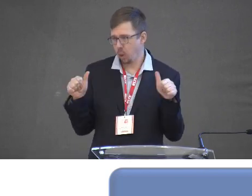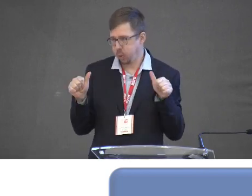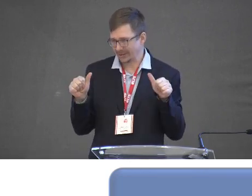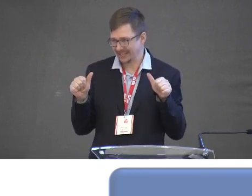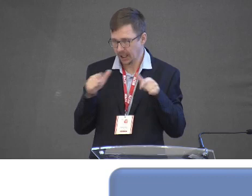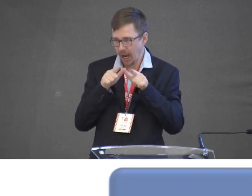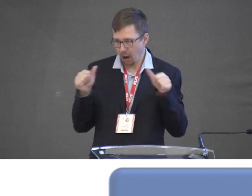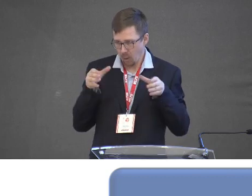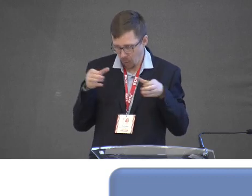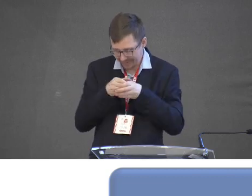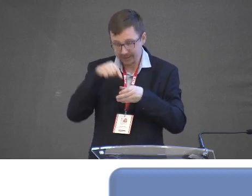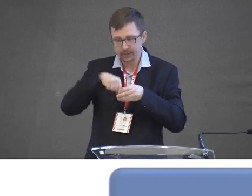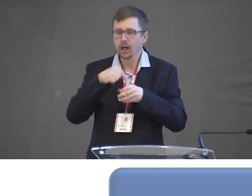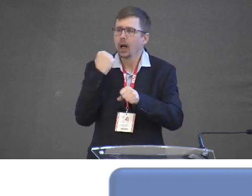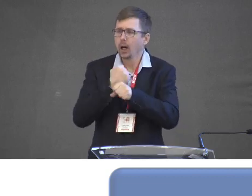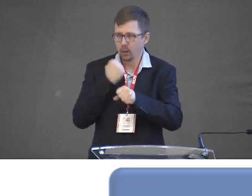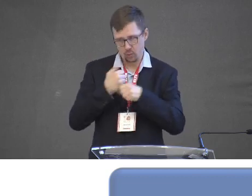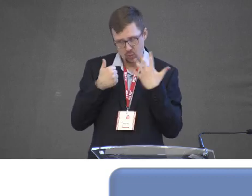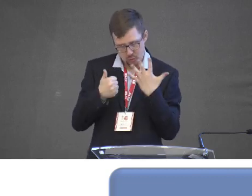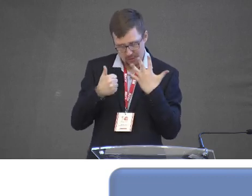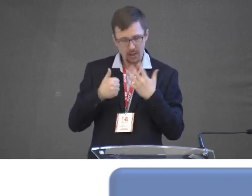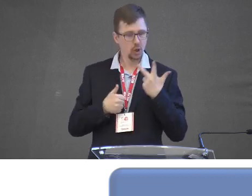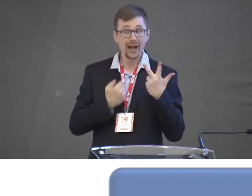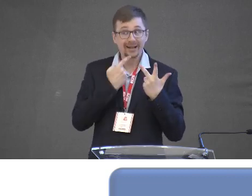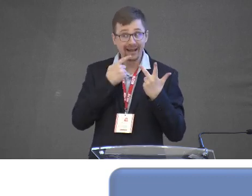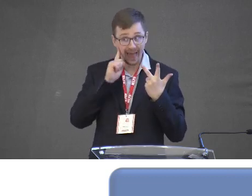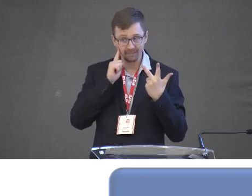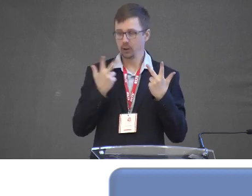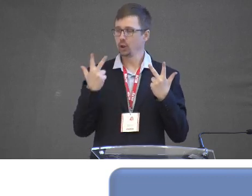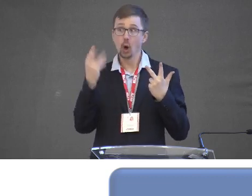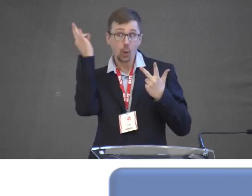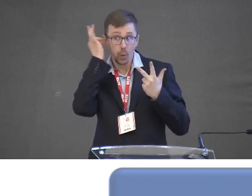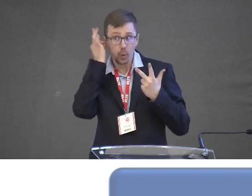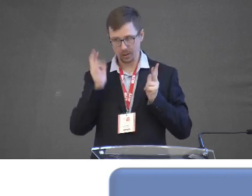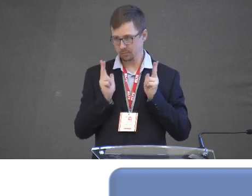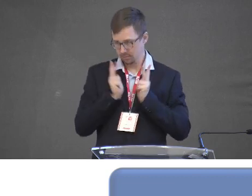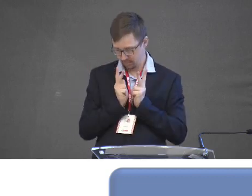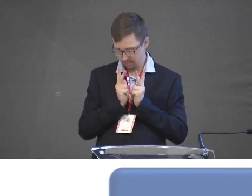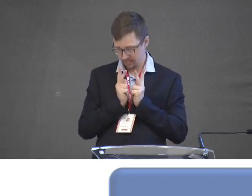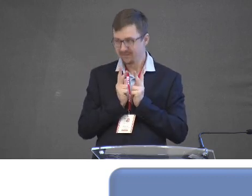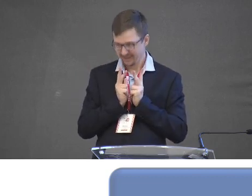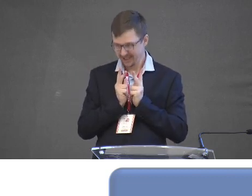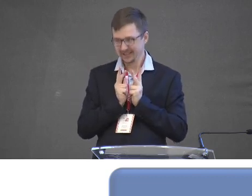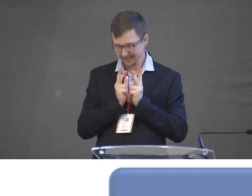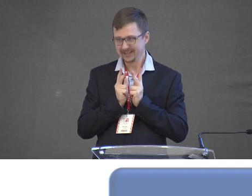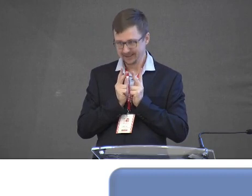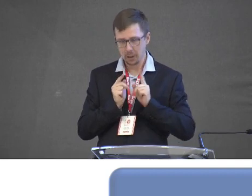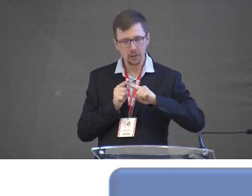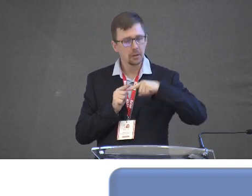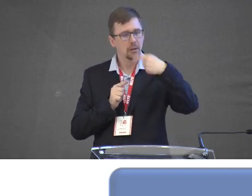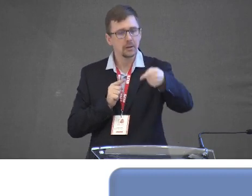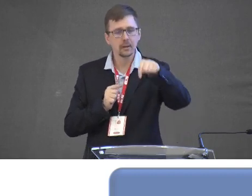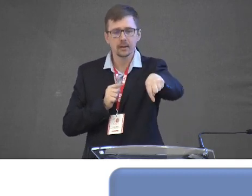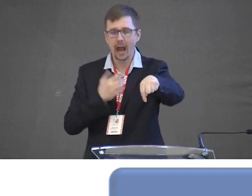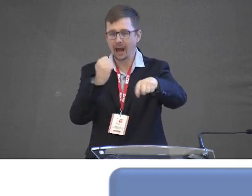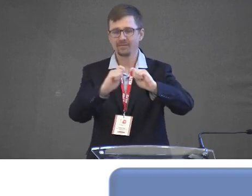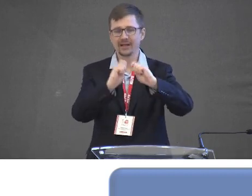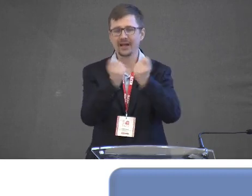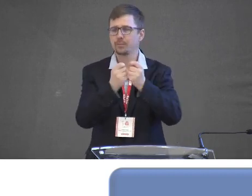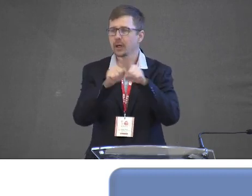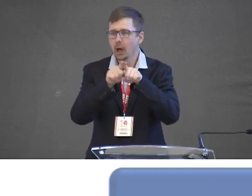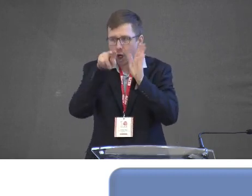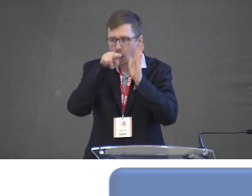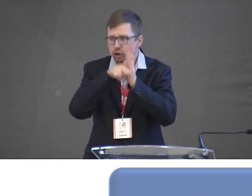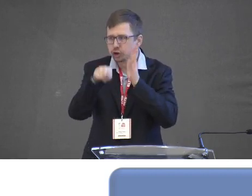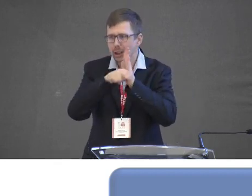authors, of creators, 6 linguists, 3 deaf and 3 hearing.